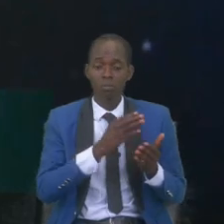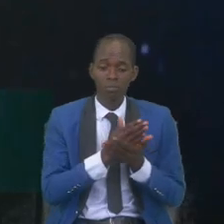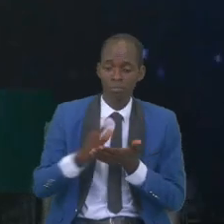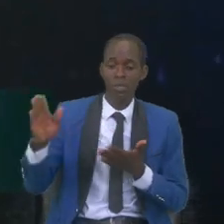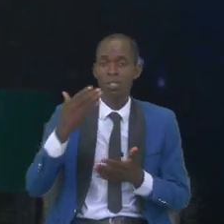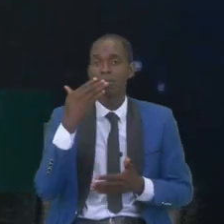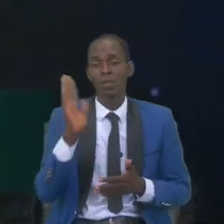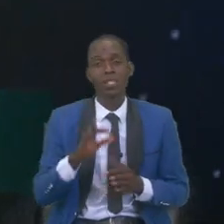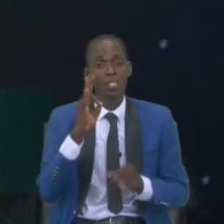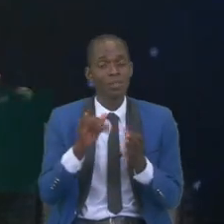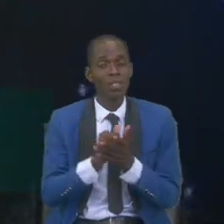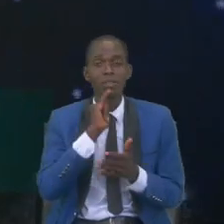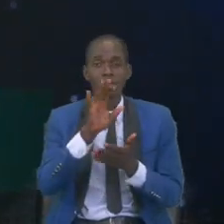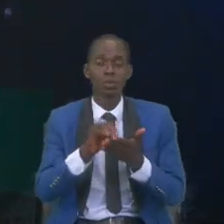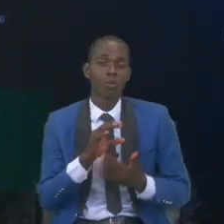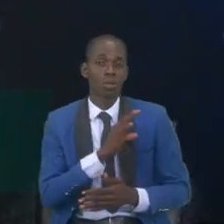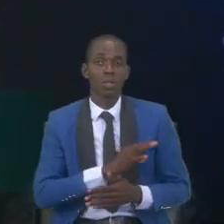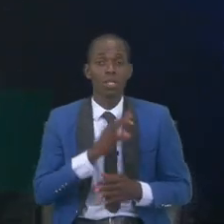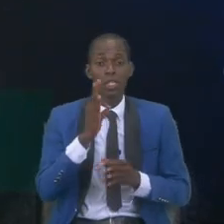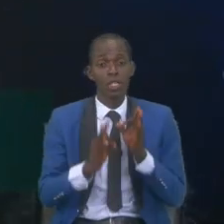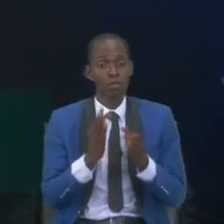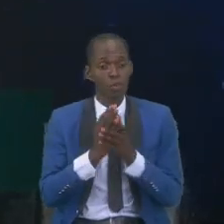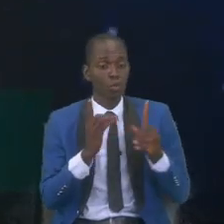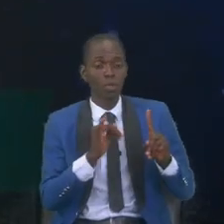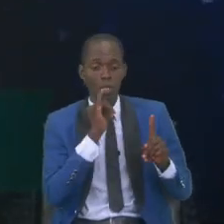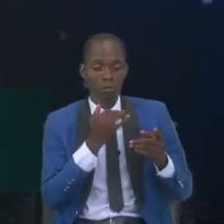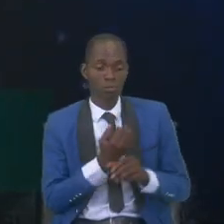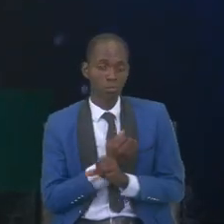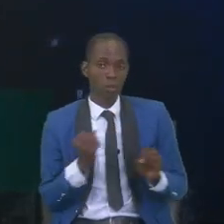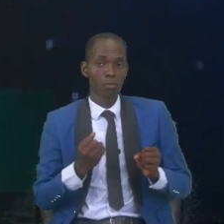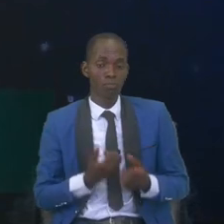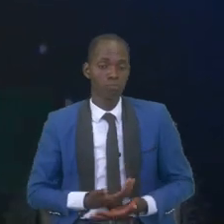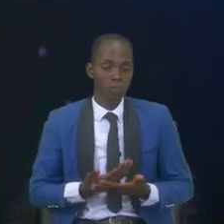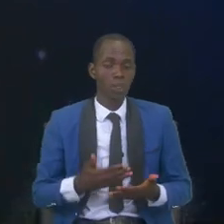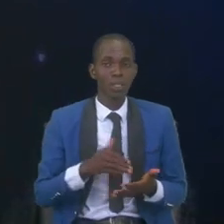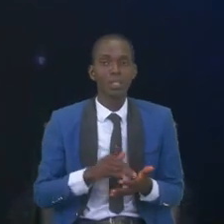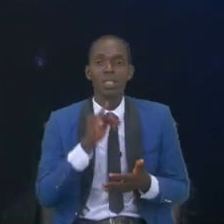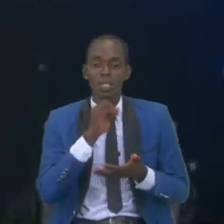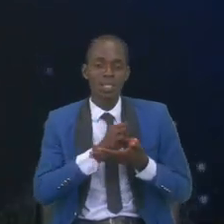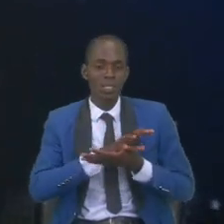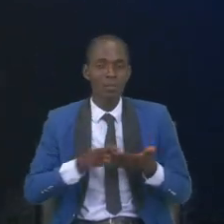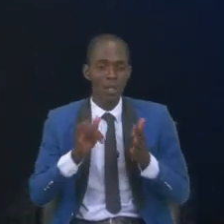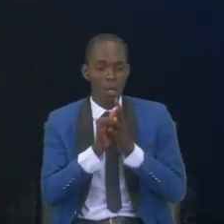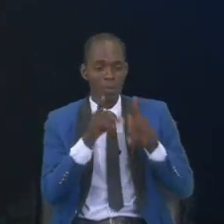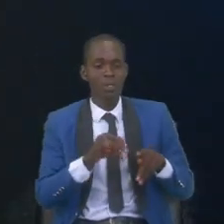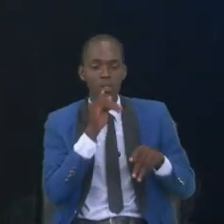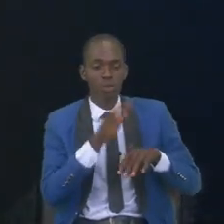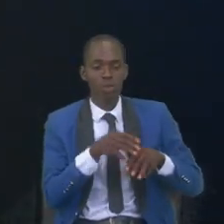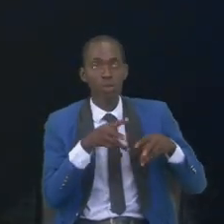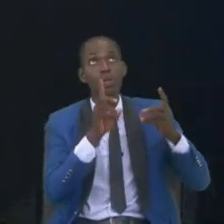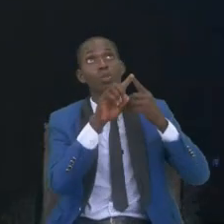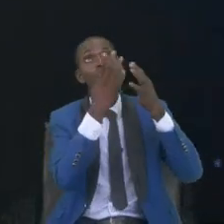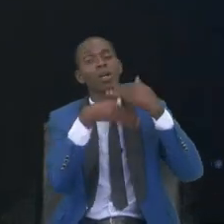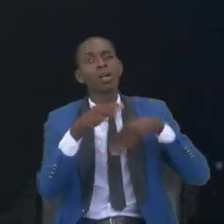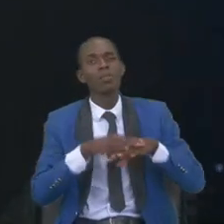your lifestyle, a person who is born again, a person who is sanctified, a person on his way to heaven, he has nothing to hide. And